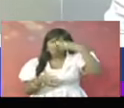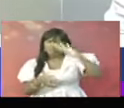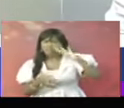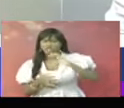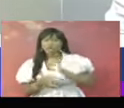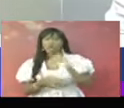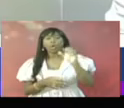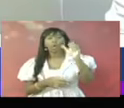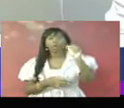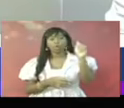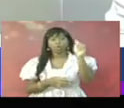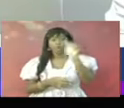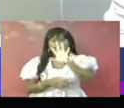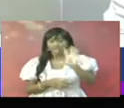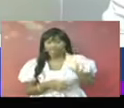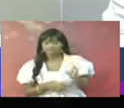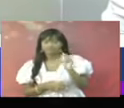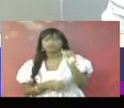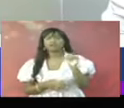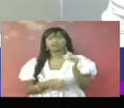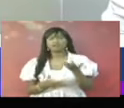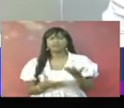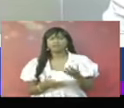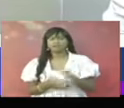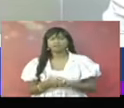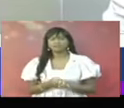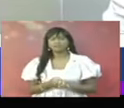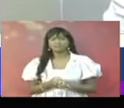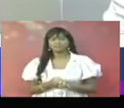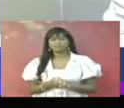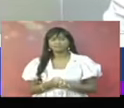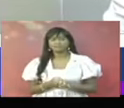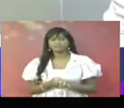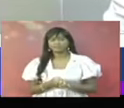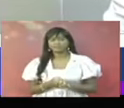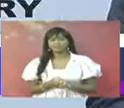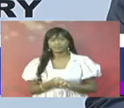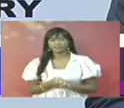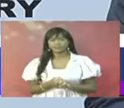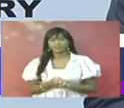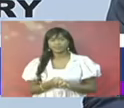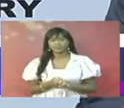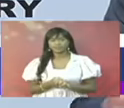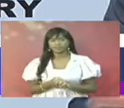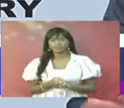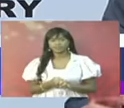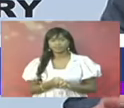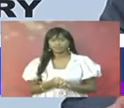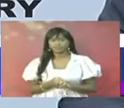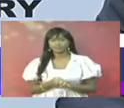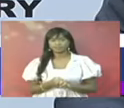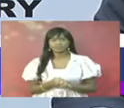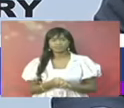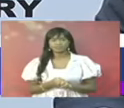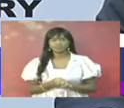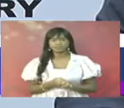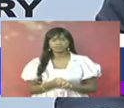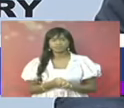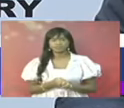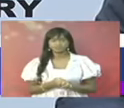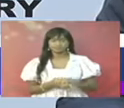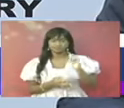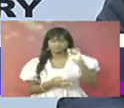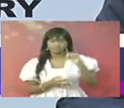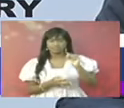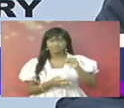African Medicine Supply Platform. If you have any update for us, please, thanks. One question? Okay. Yeah, so